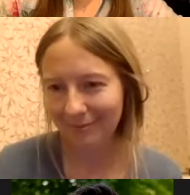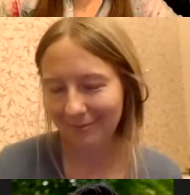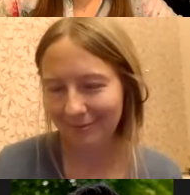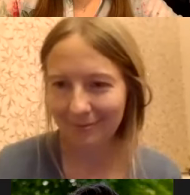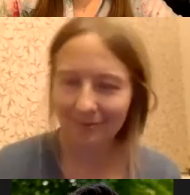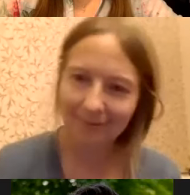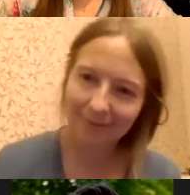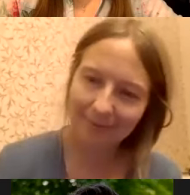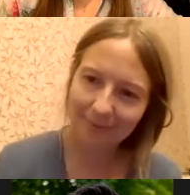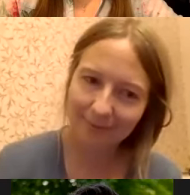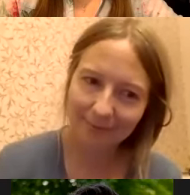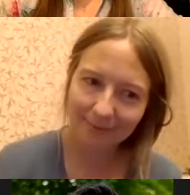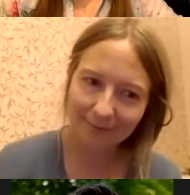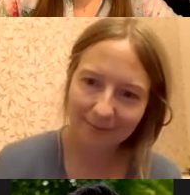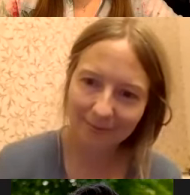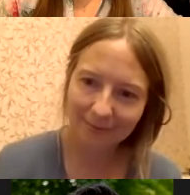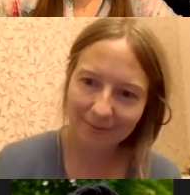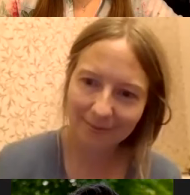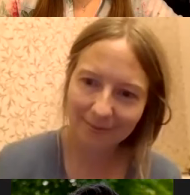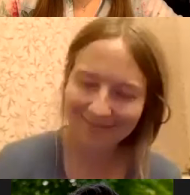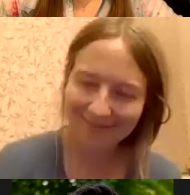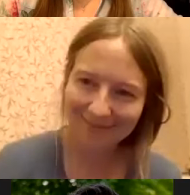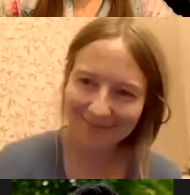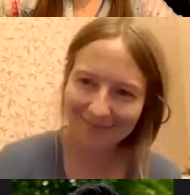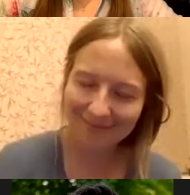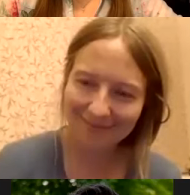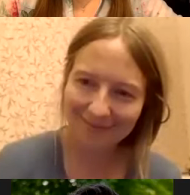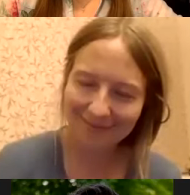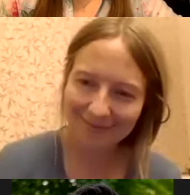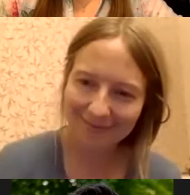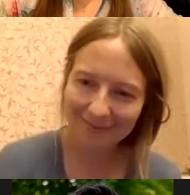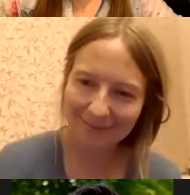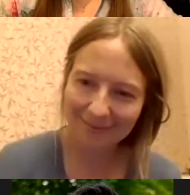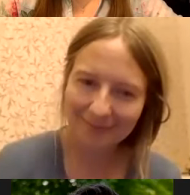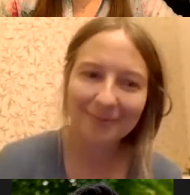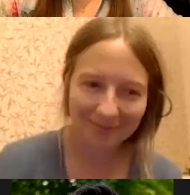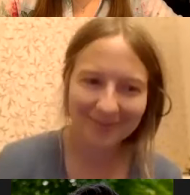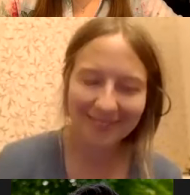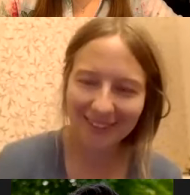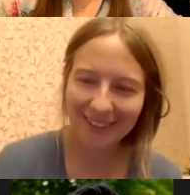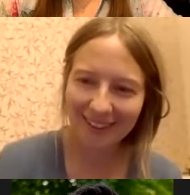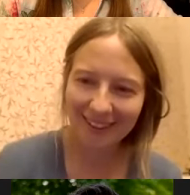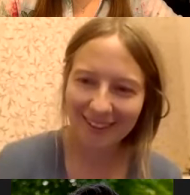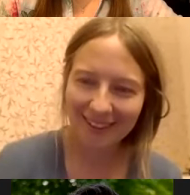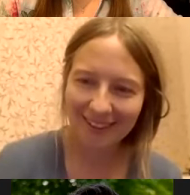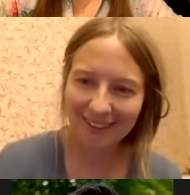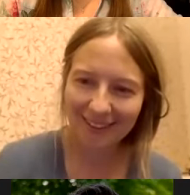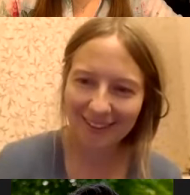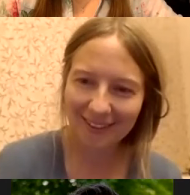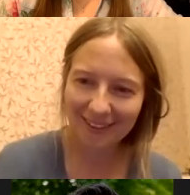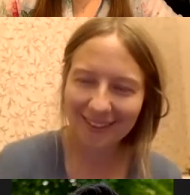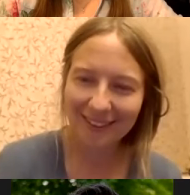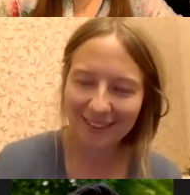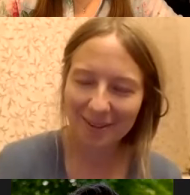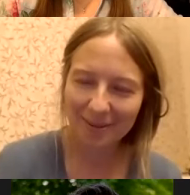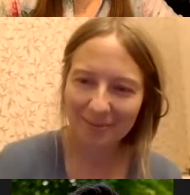it. Hopefully we'll be able to do something to make that happen.